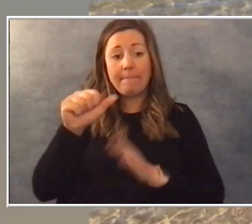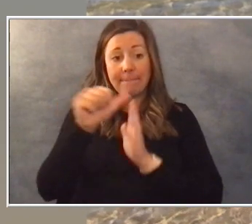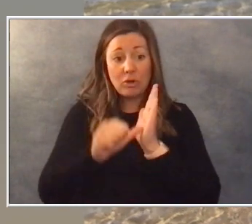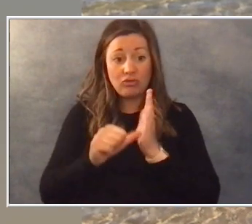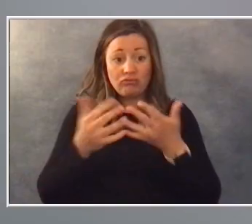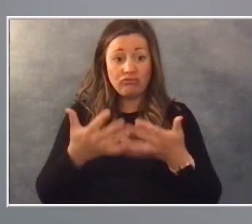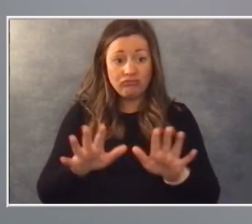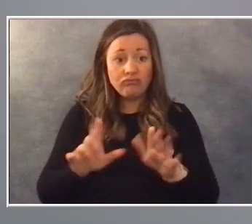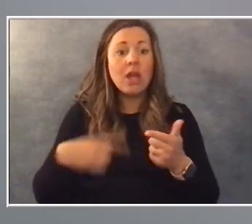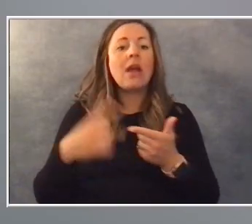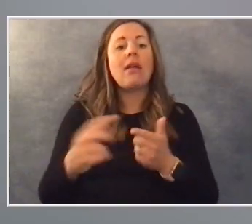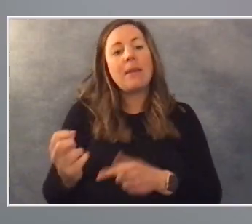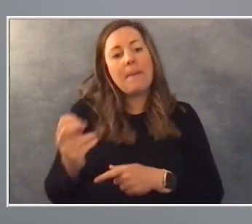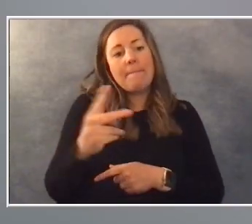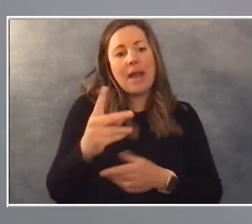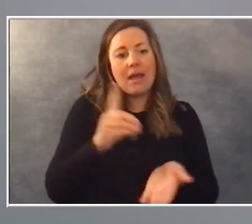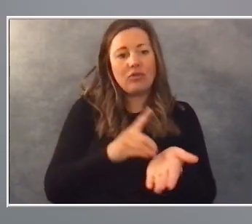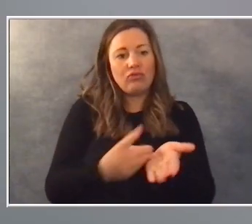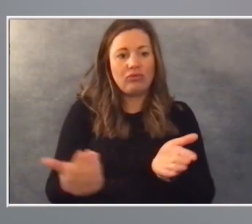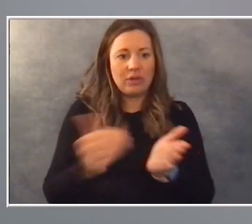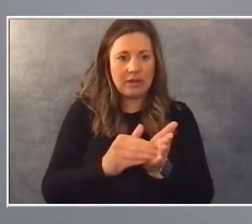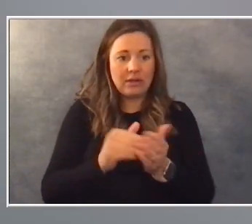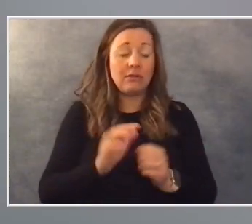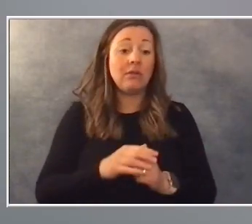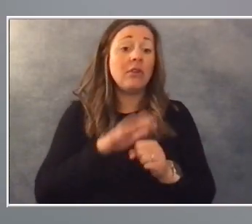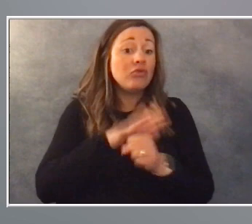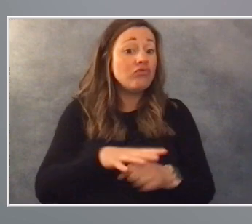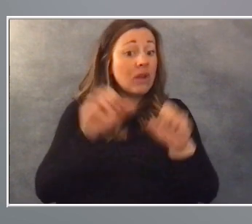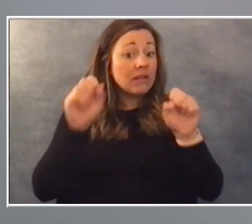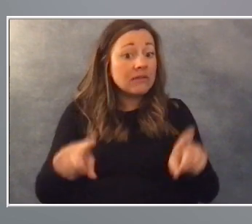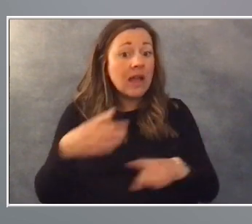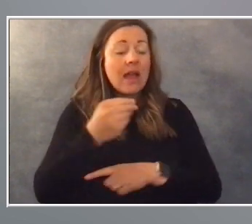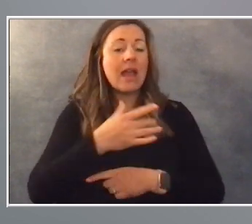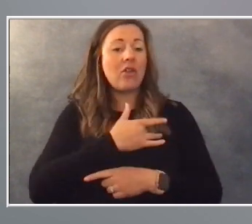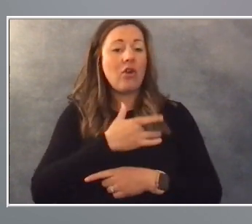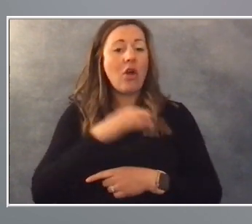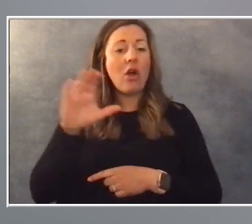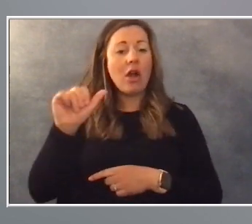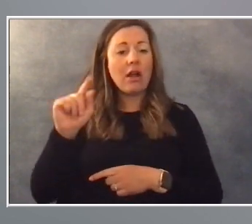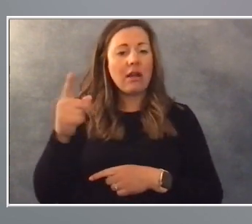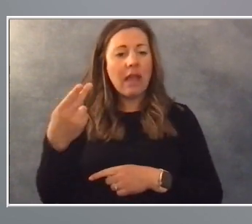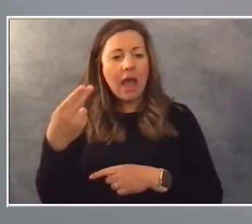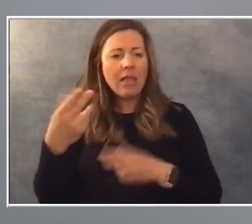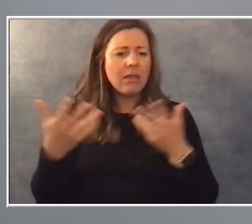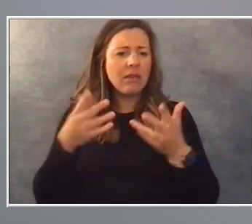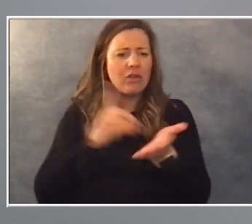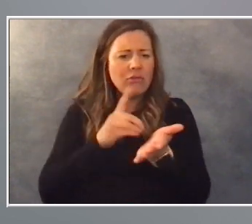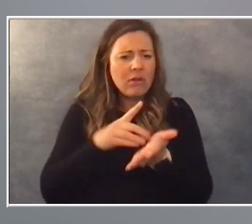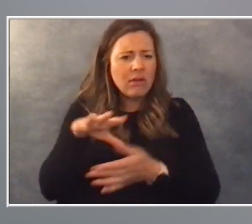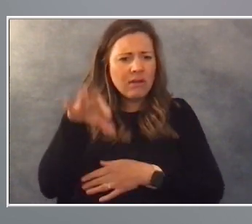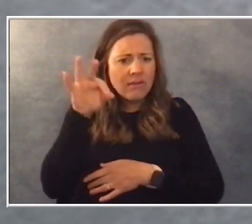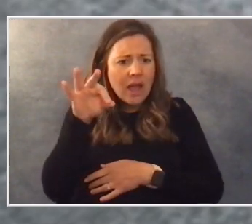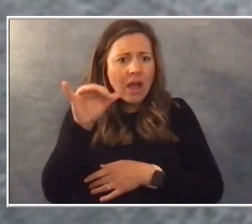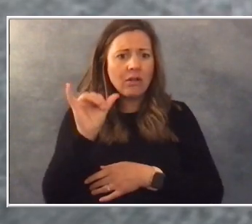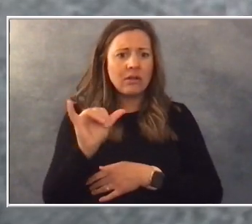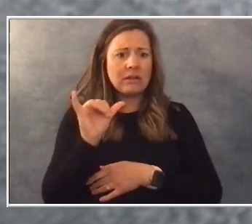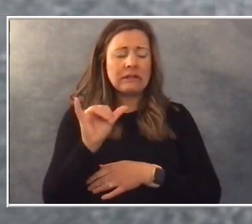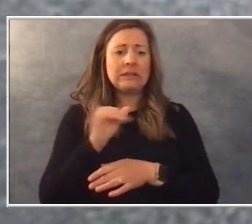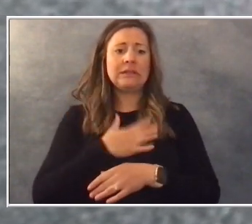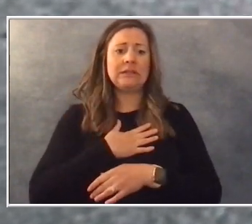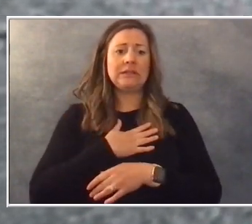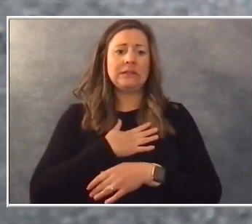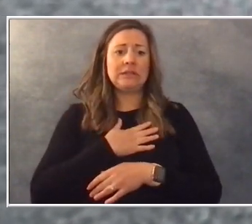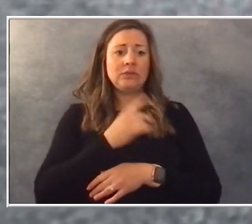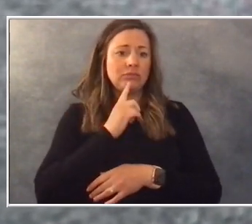to the doctor. After a stress test and heart catheterization, doctors discovered something, and it wasn't good. A